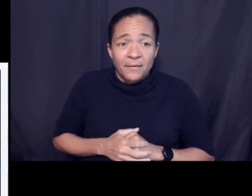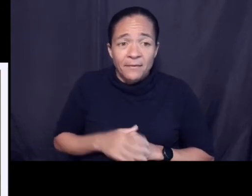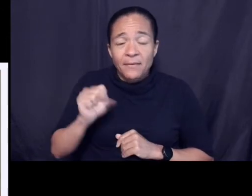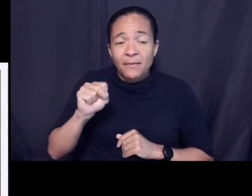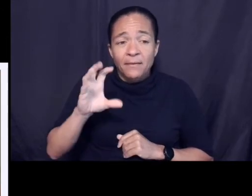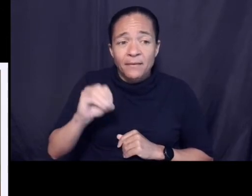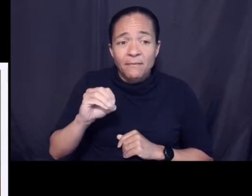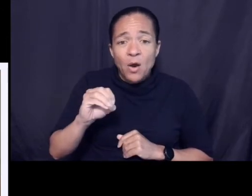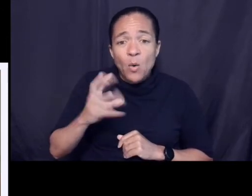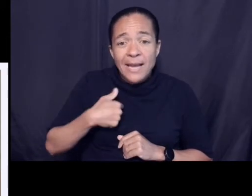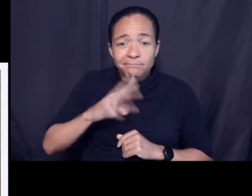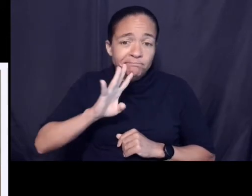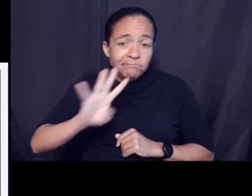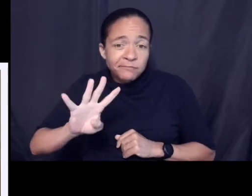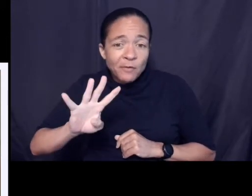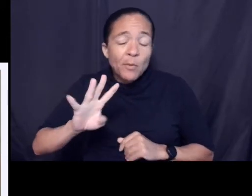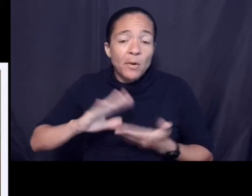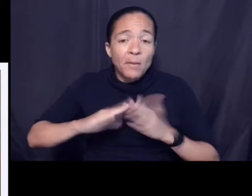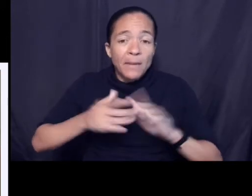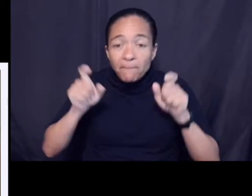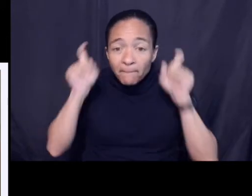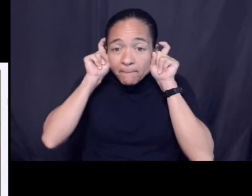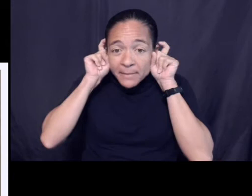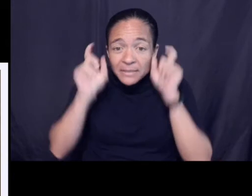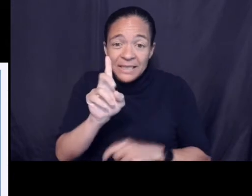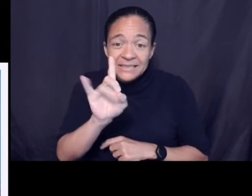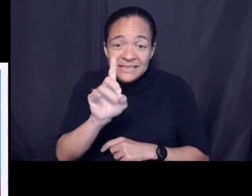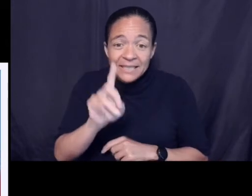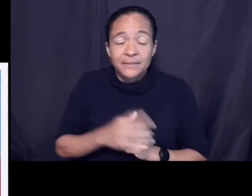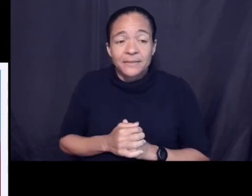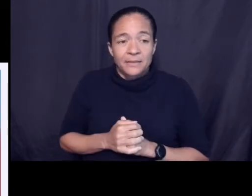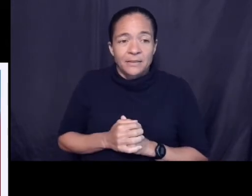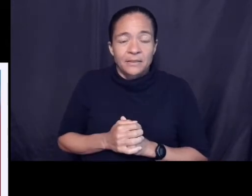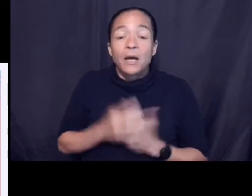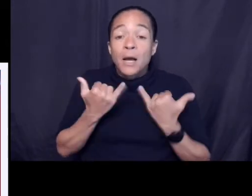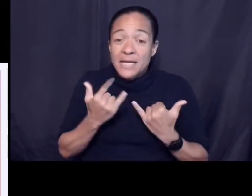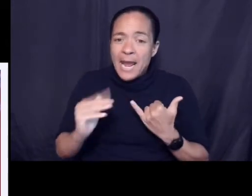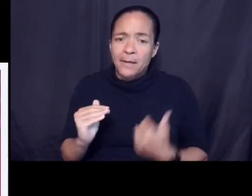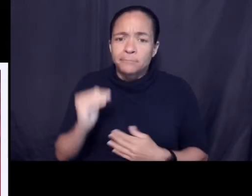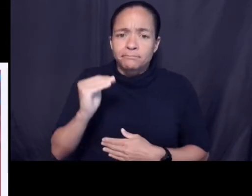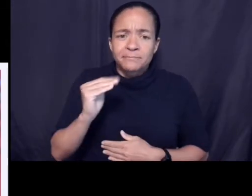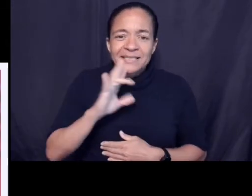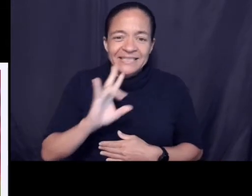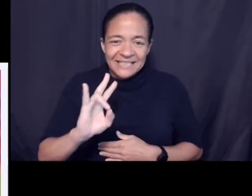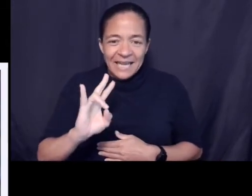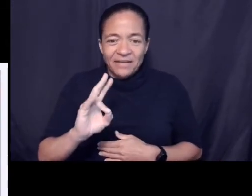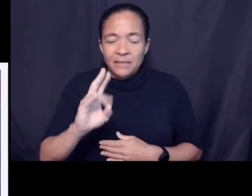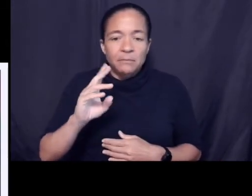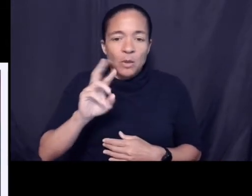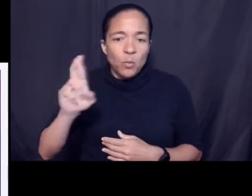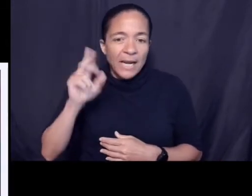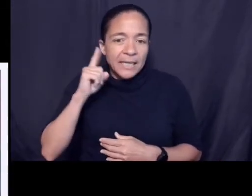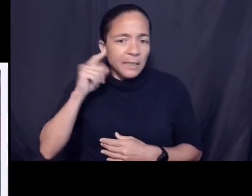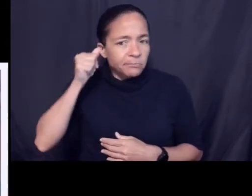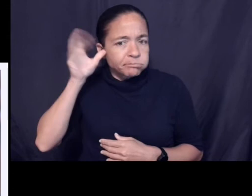So when I was at least 4, I got my hearing aid. So now she is 7 and she is completely deaf in